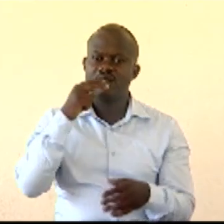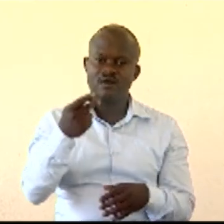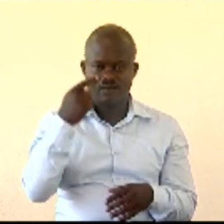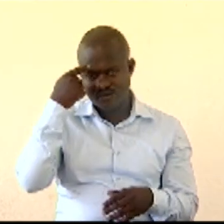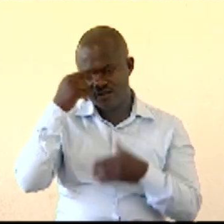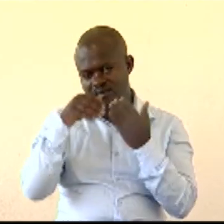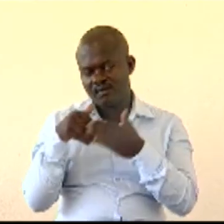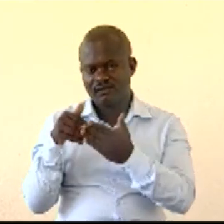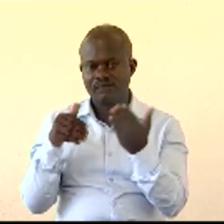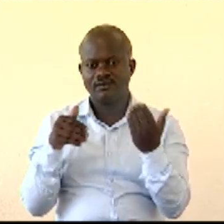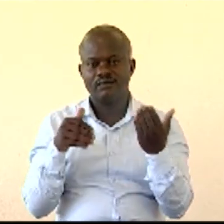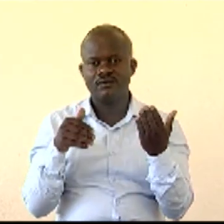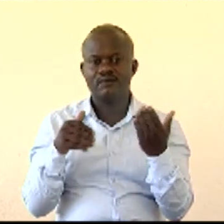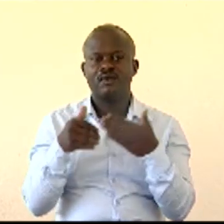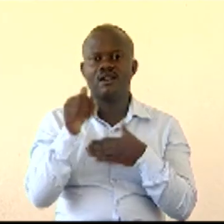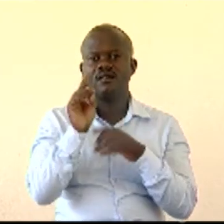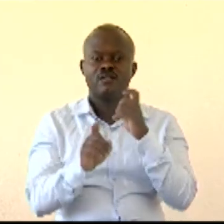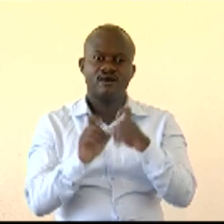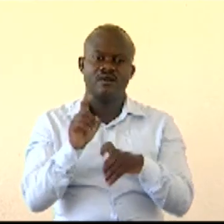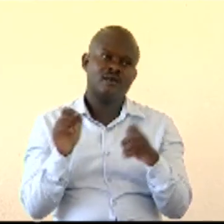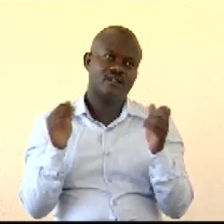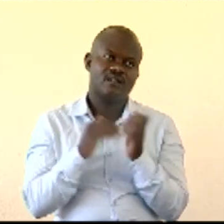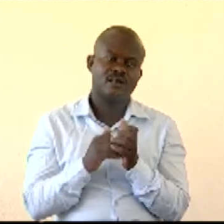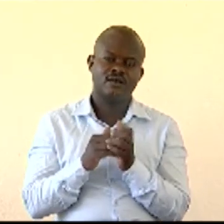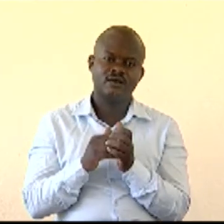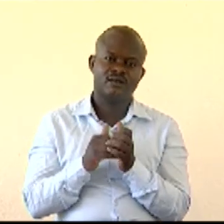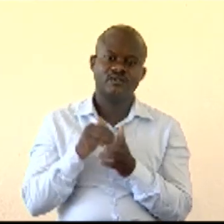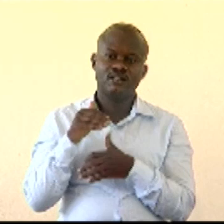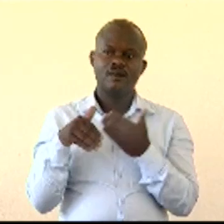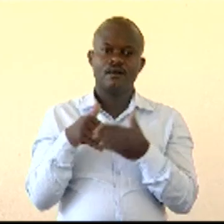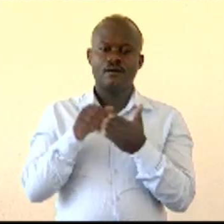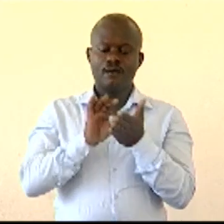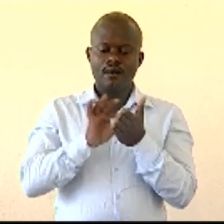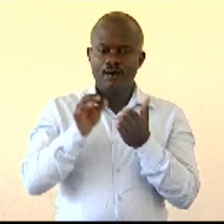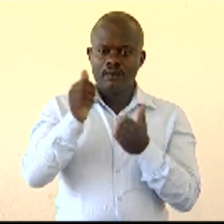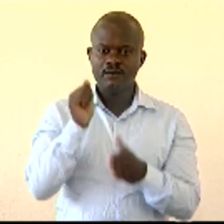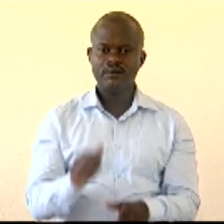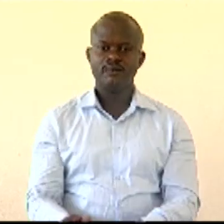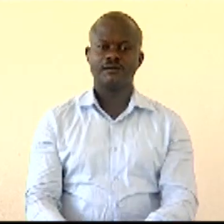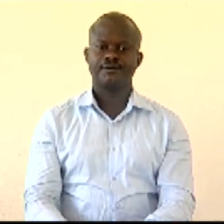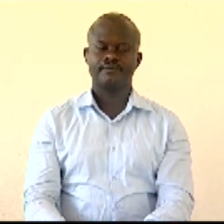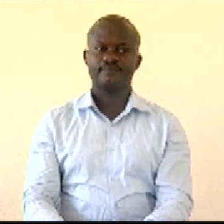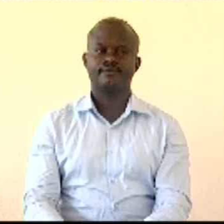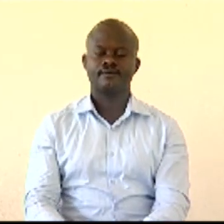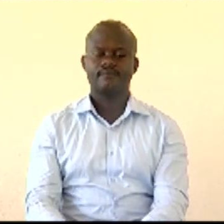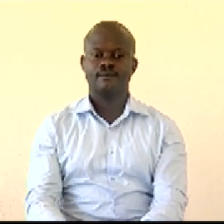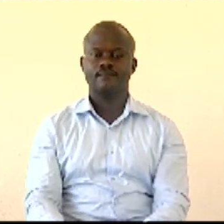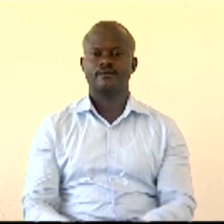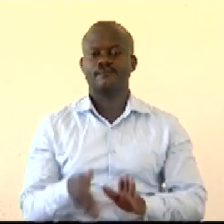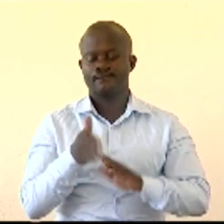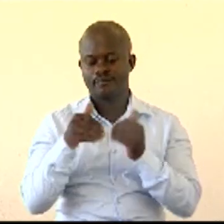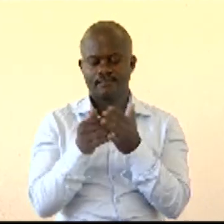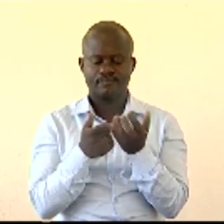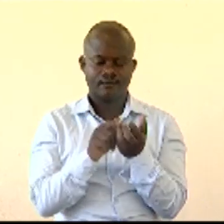for that question, and then you write it down. Me too, I will use my calculator and